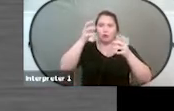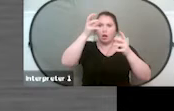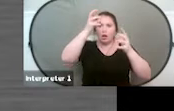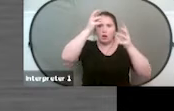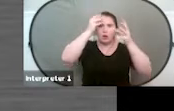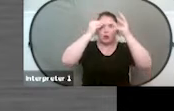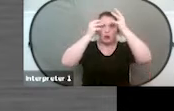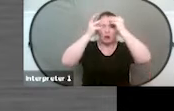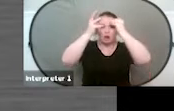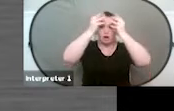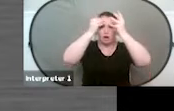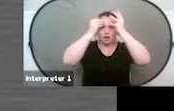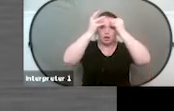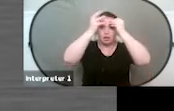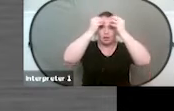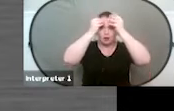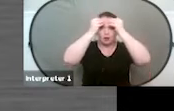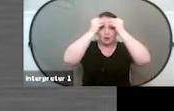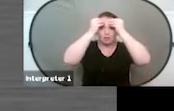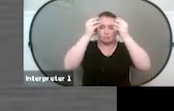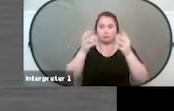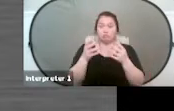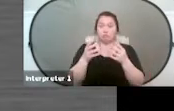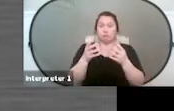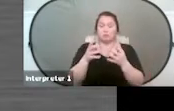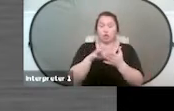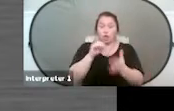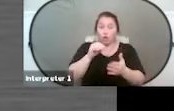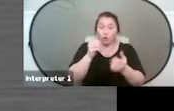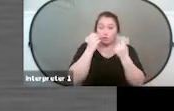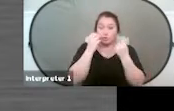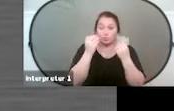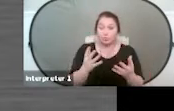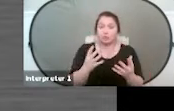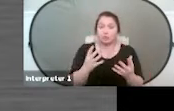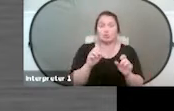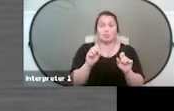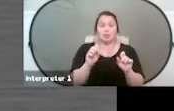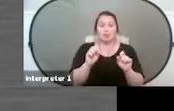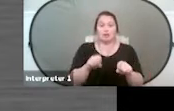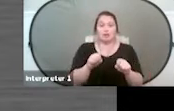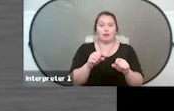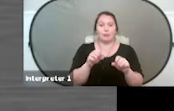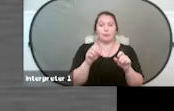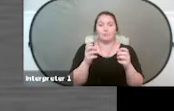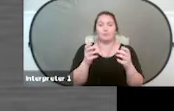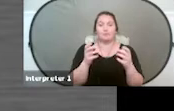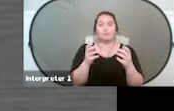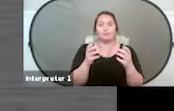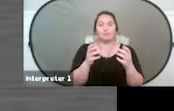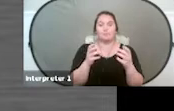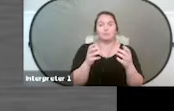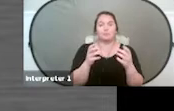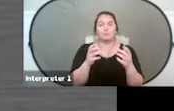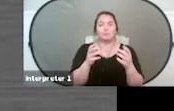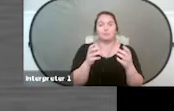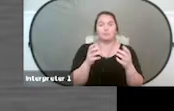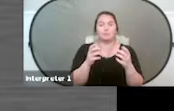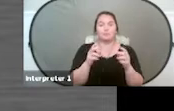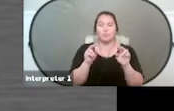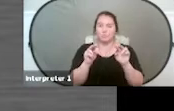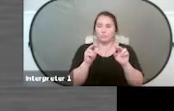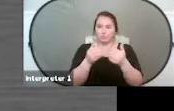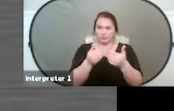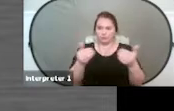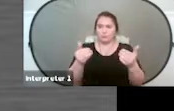also produce information for others who need it. And then being able to discern when they're looking at,